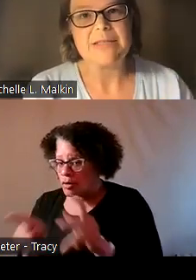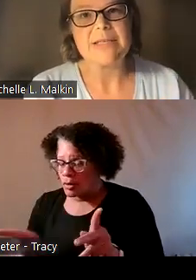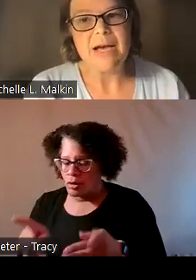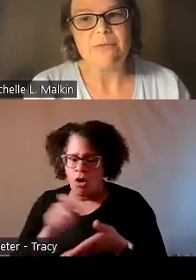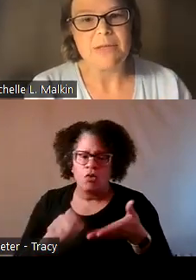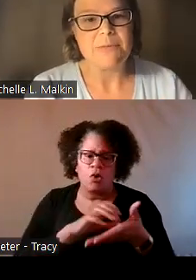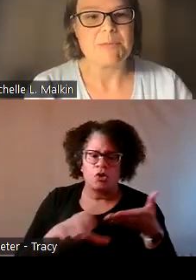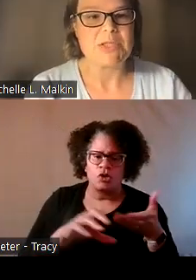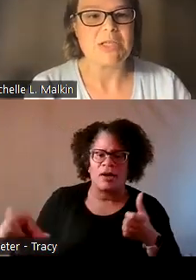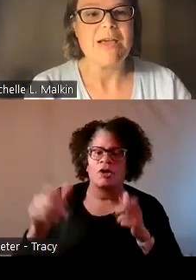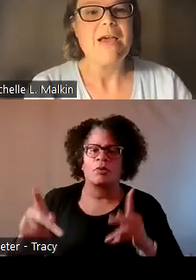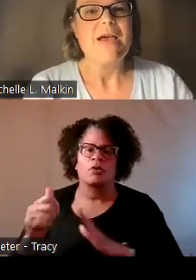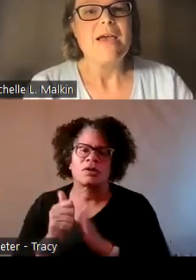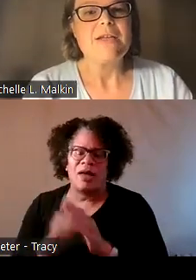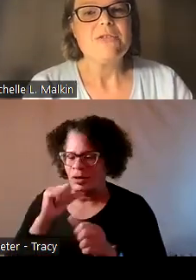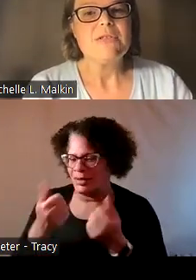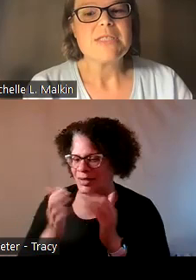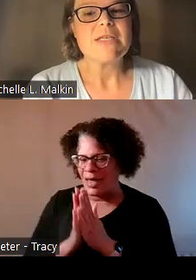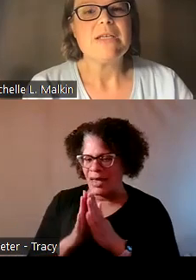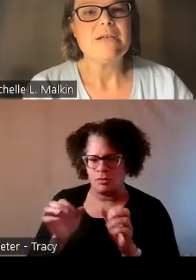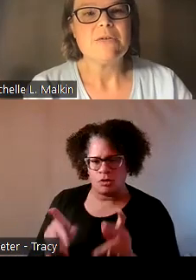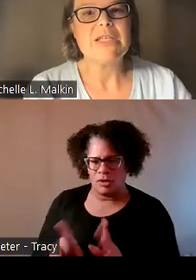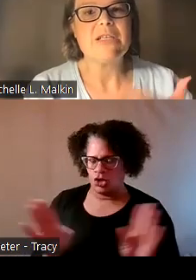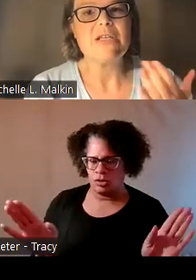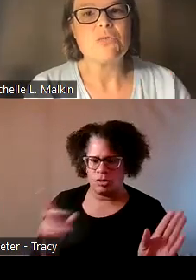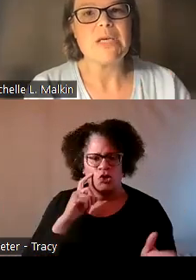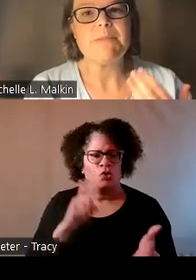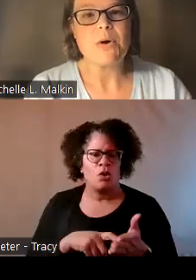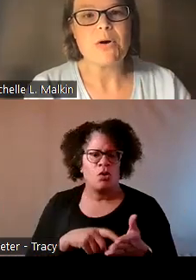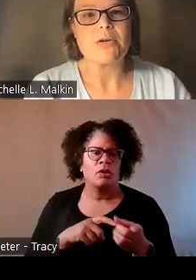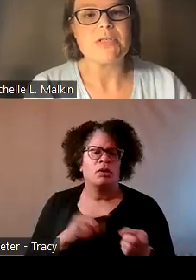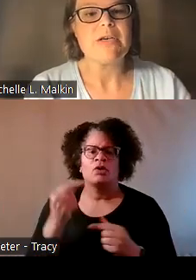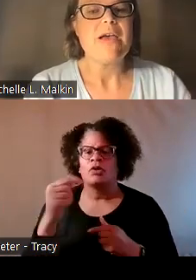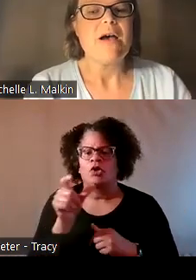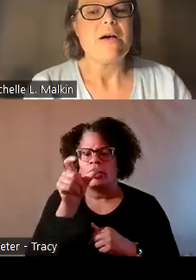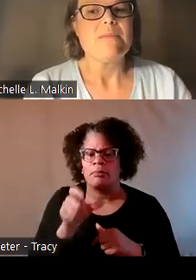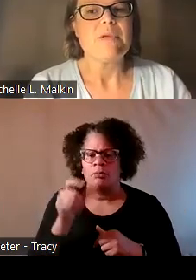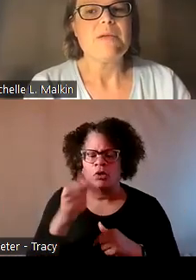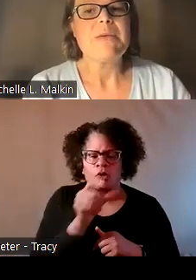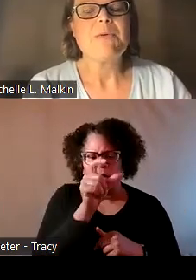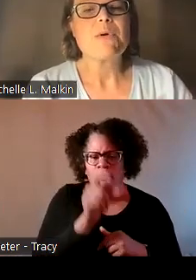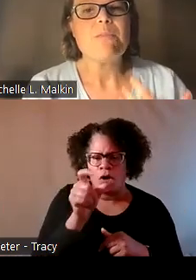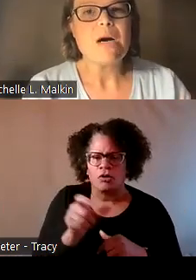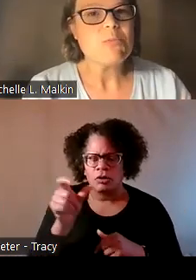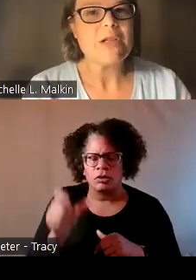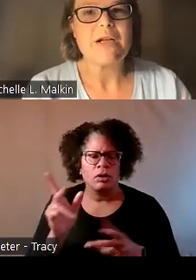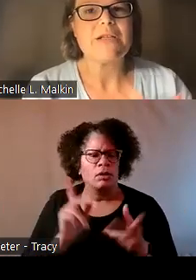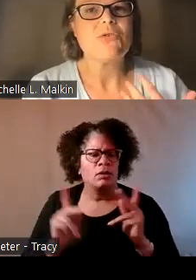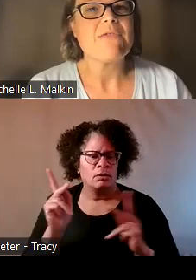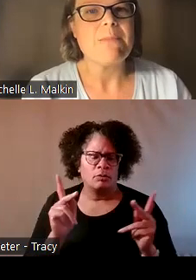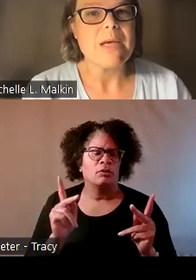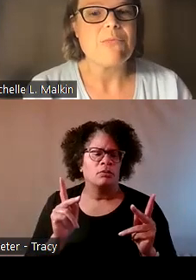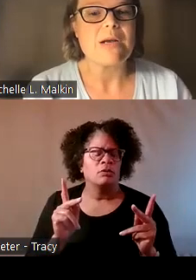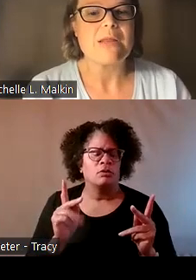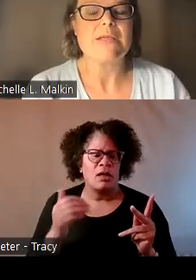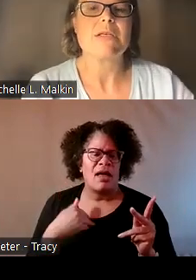somebody else's account without permission. And as you can see in the green bars, people were much more likely to